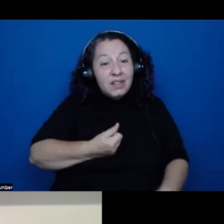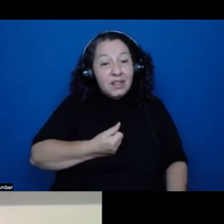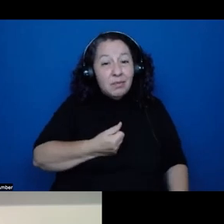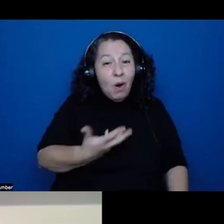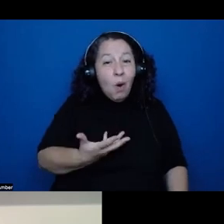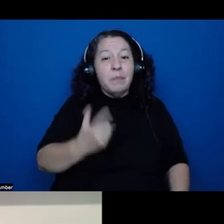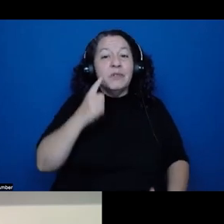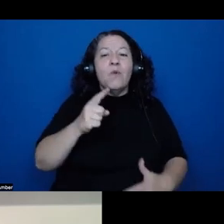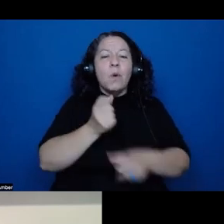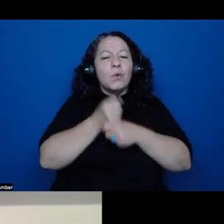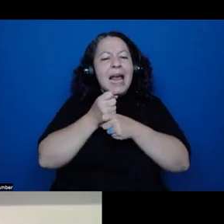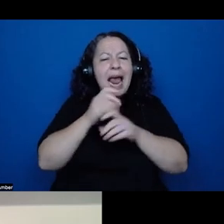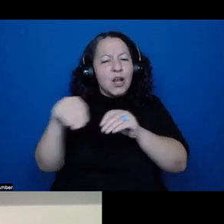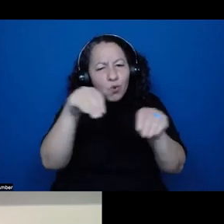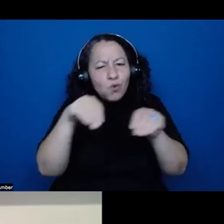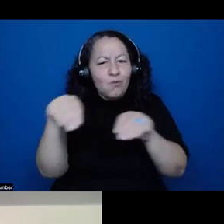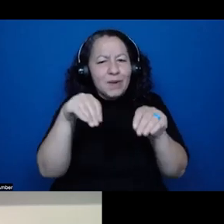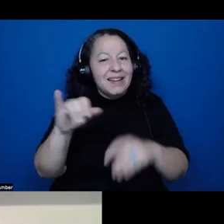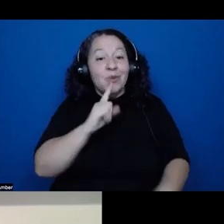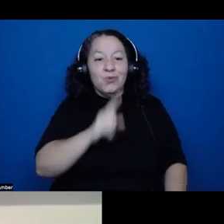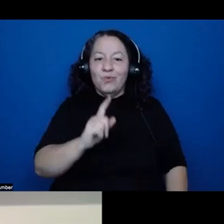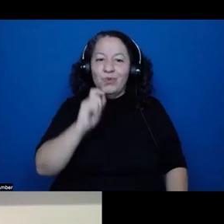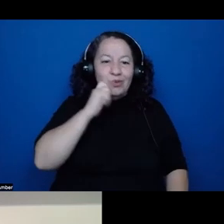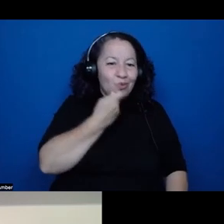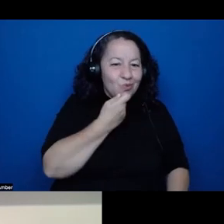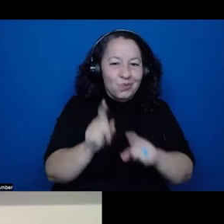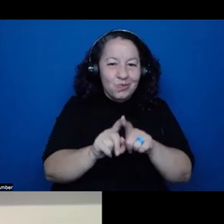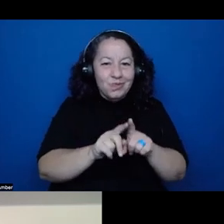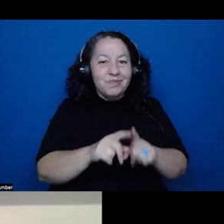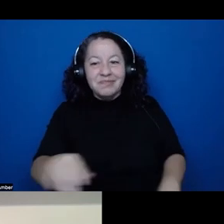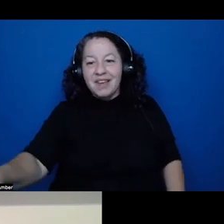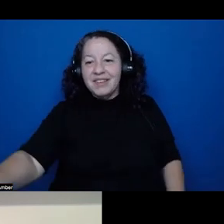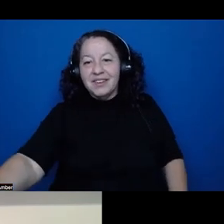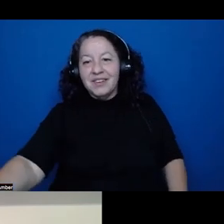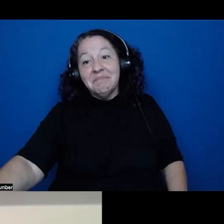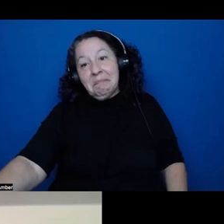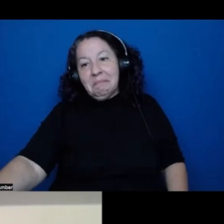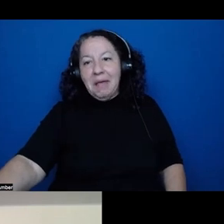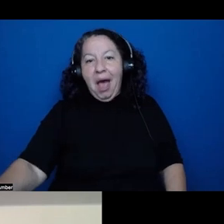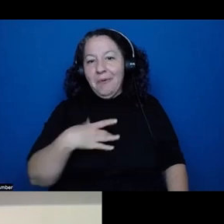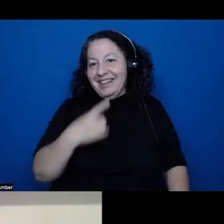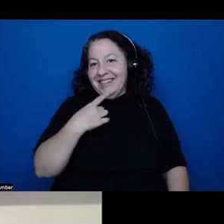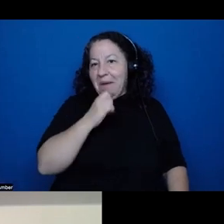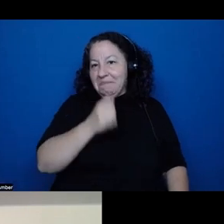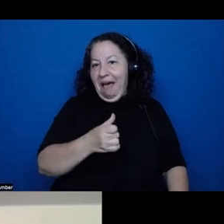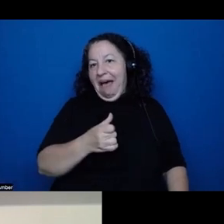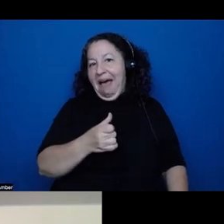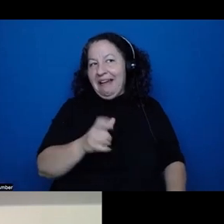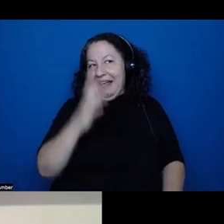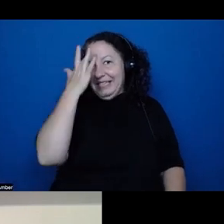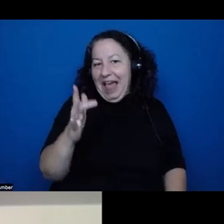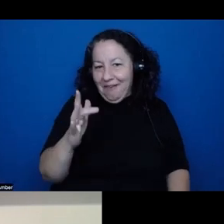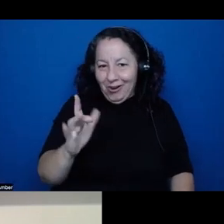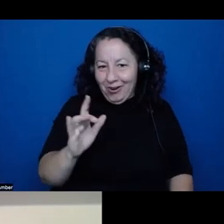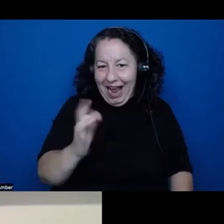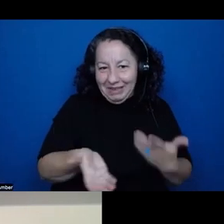that was really cool as well. So it was I would like to say that I'm not as like clever as you're giving